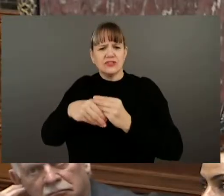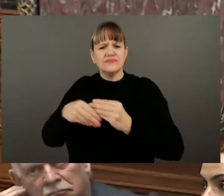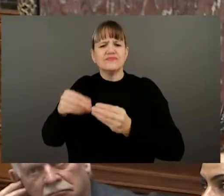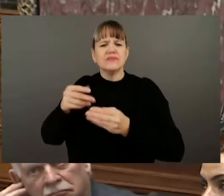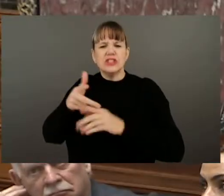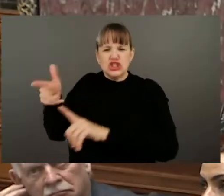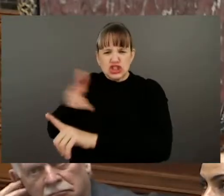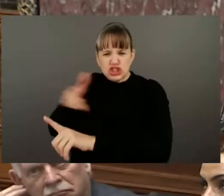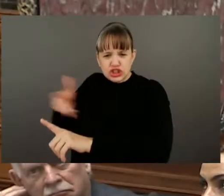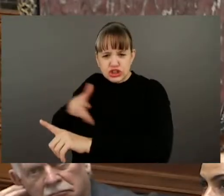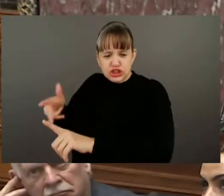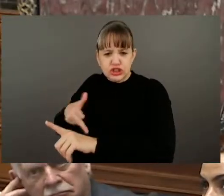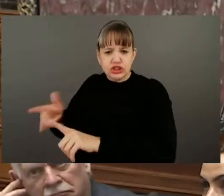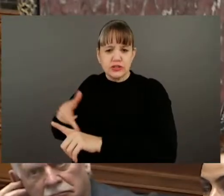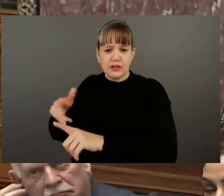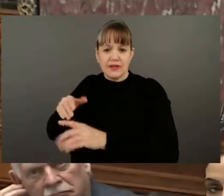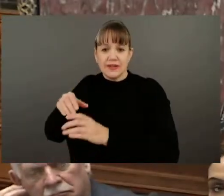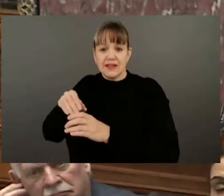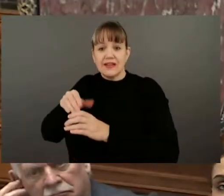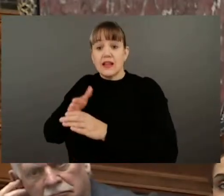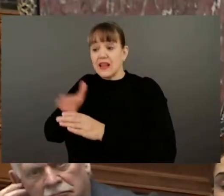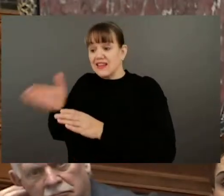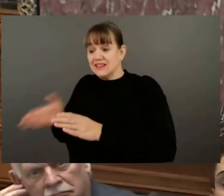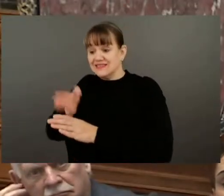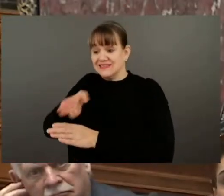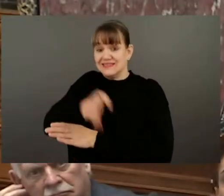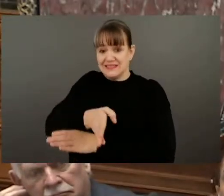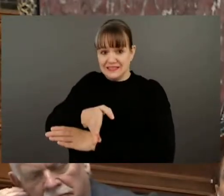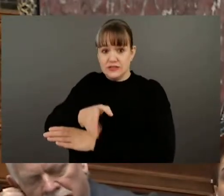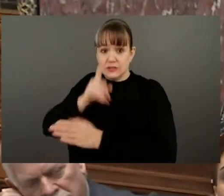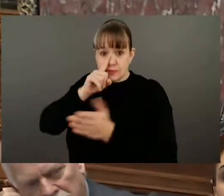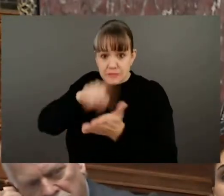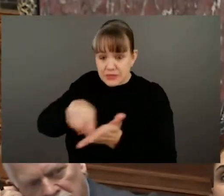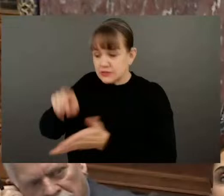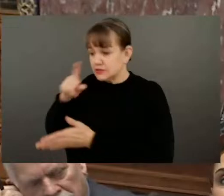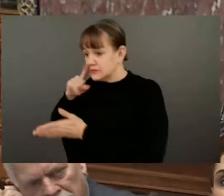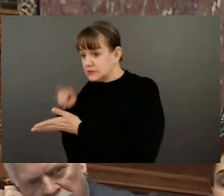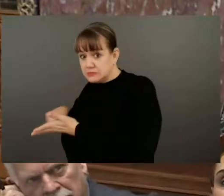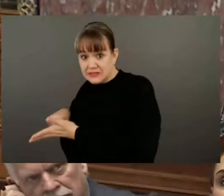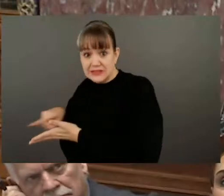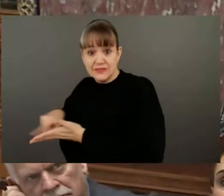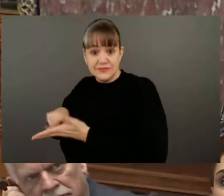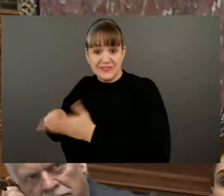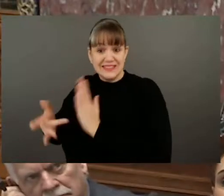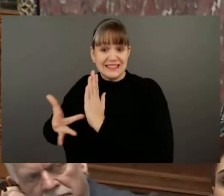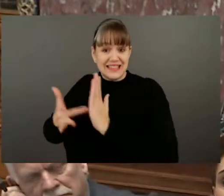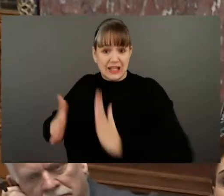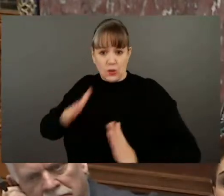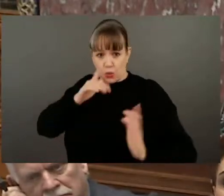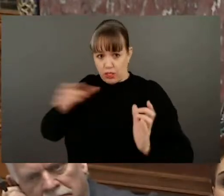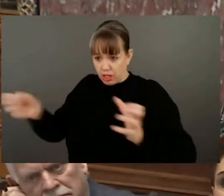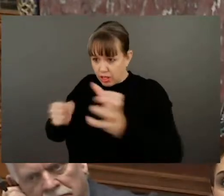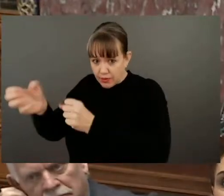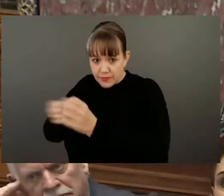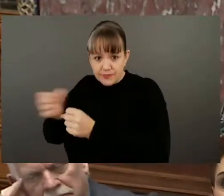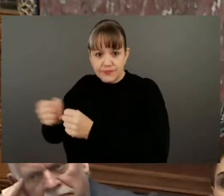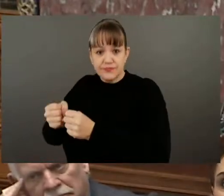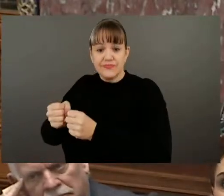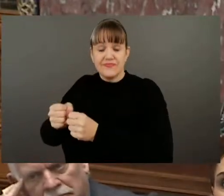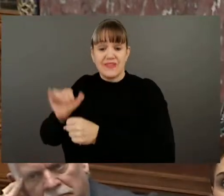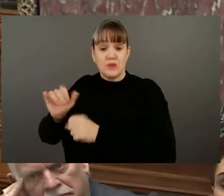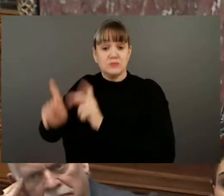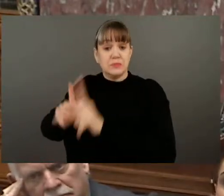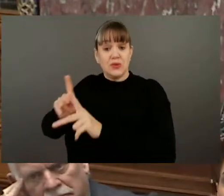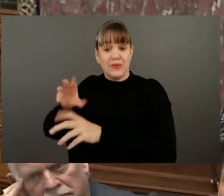inspected. Technicians will be brought in if needed. The tenants at McLean Park can contact the on-site